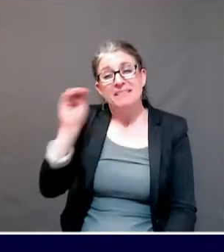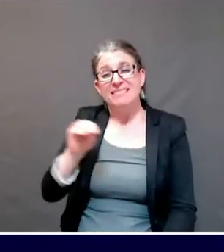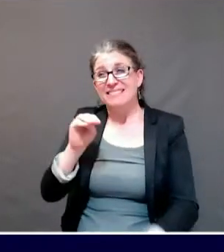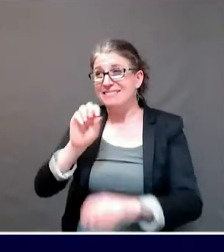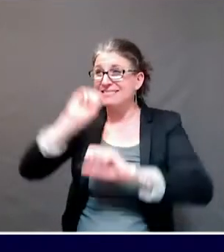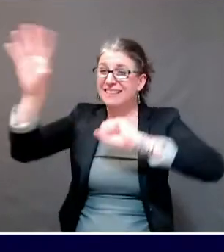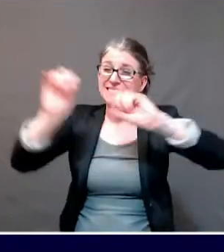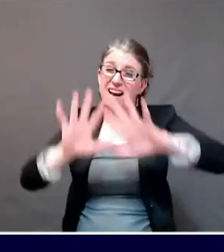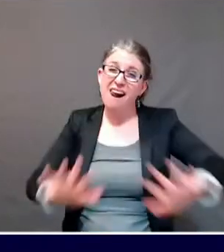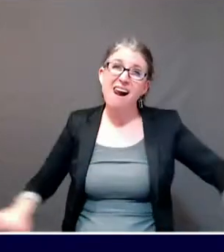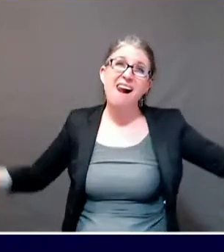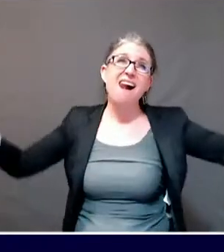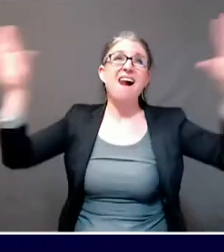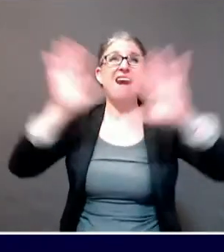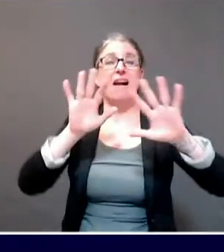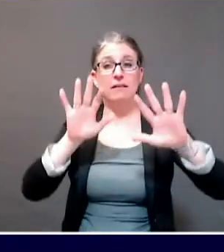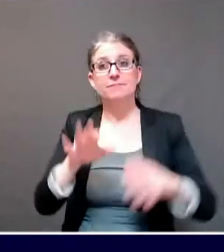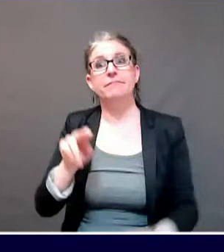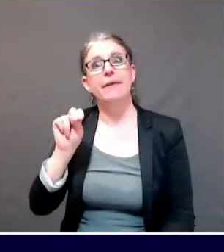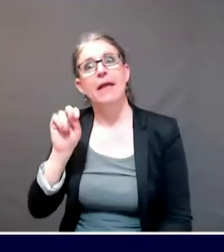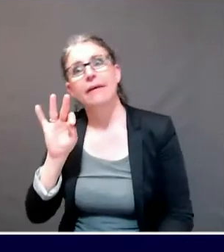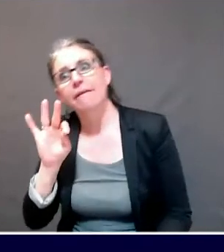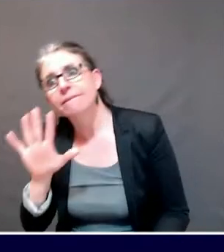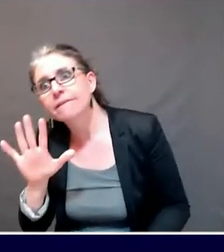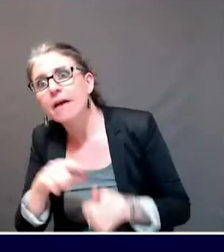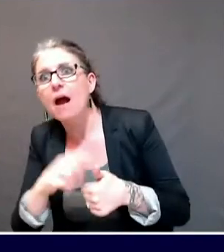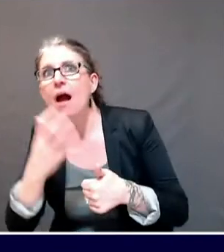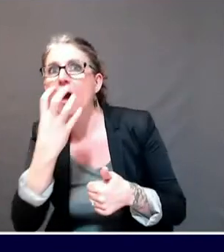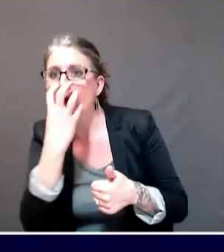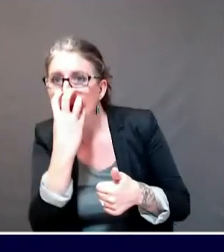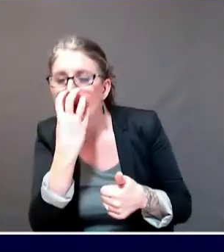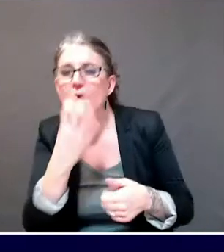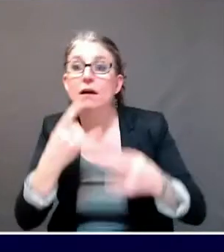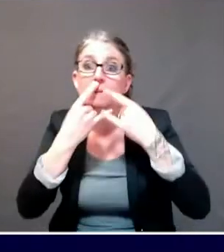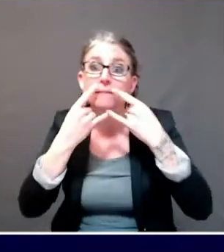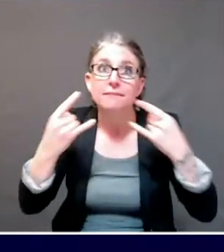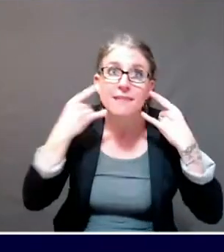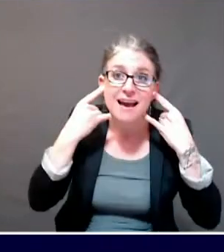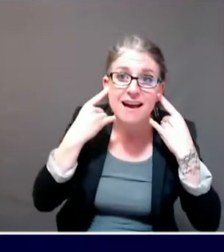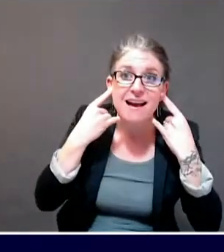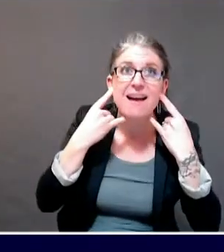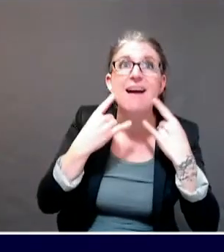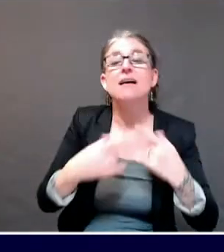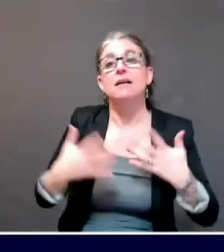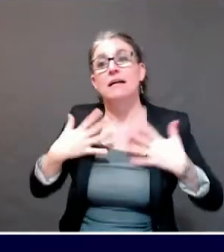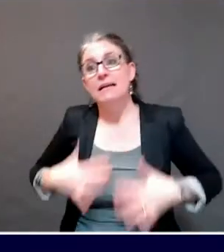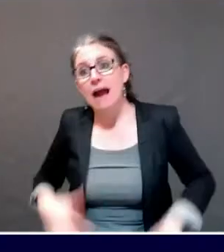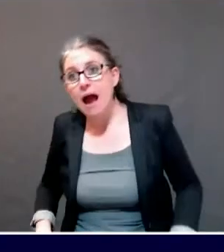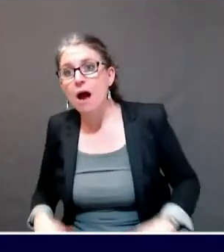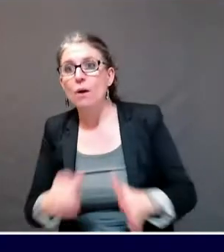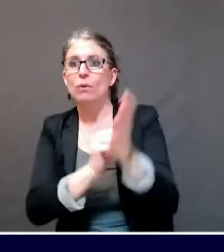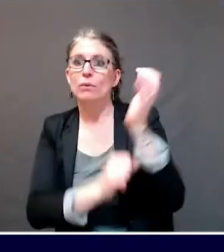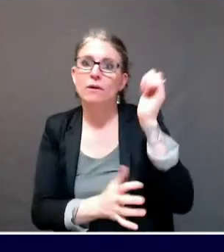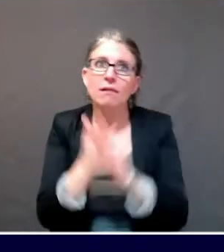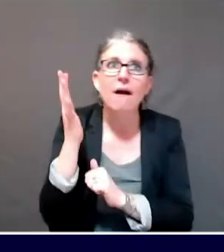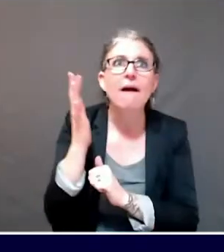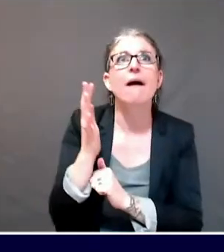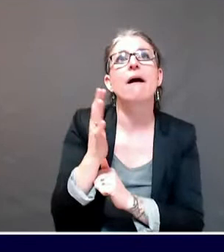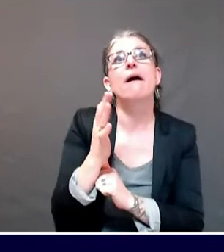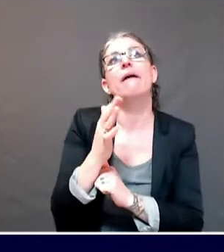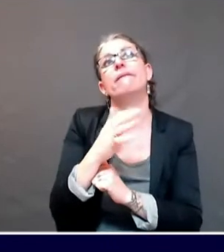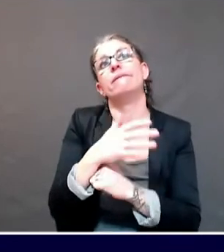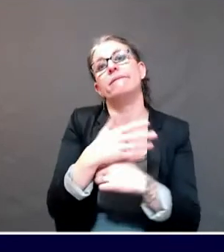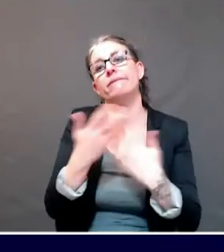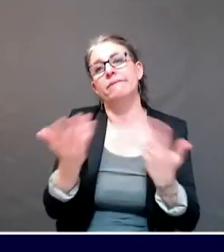like N95s, surgical masks, gowns, and gloves. It also includes things like